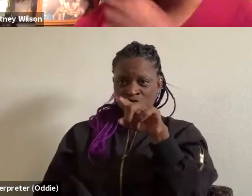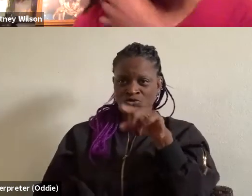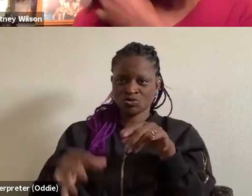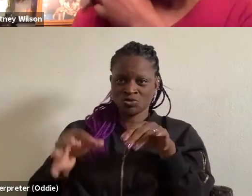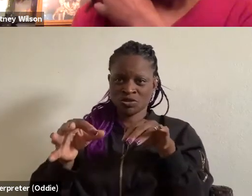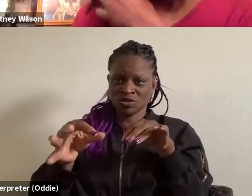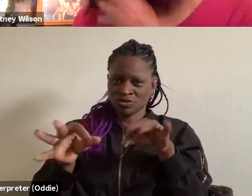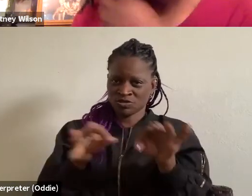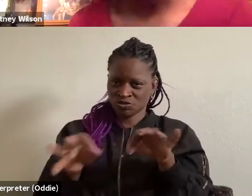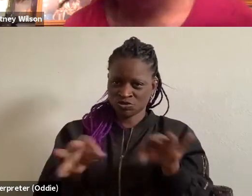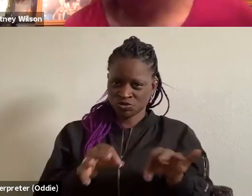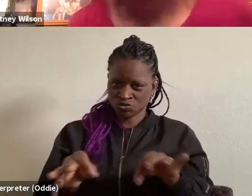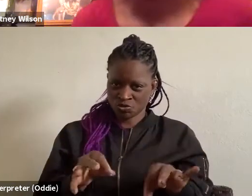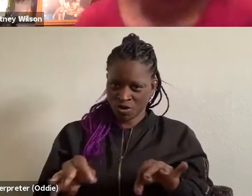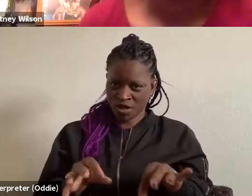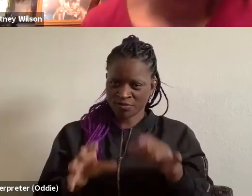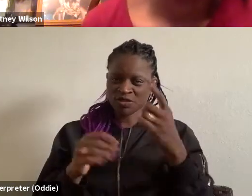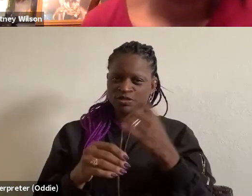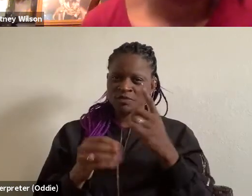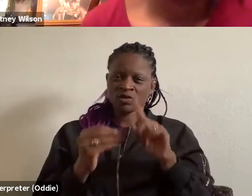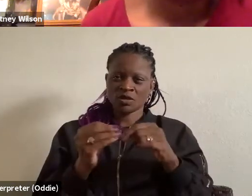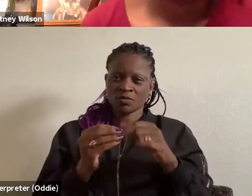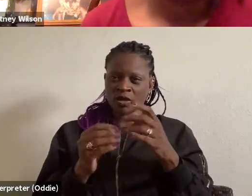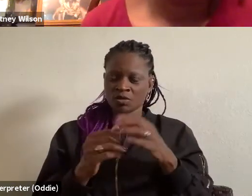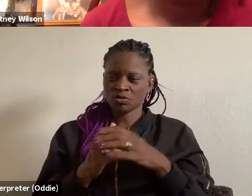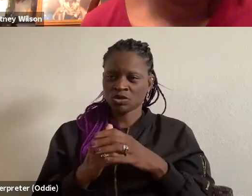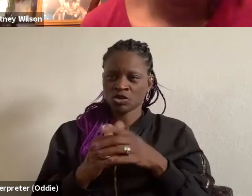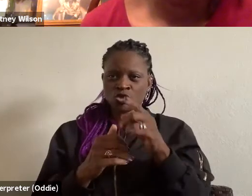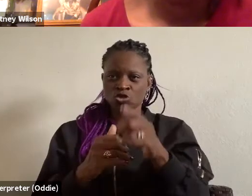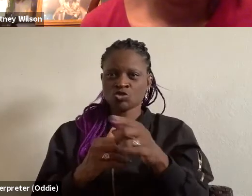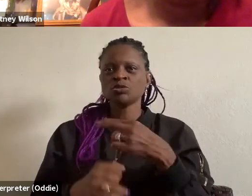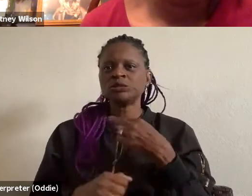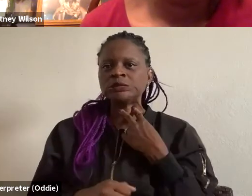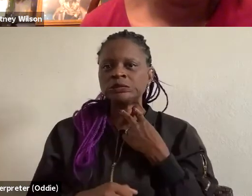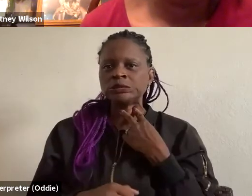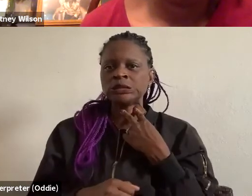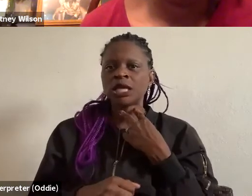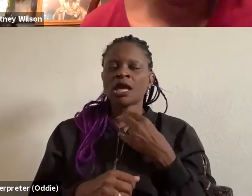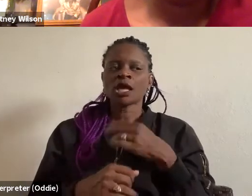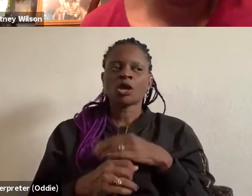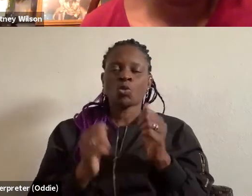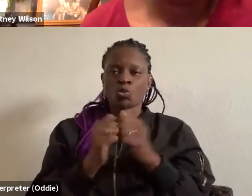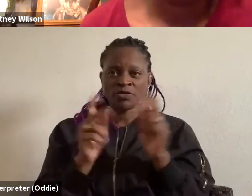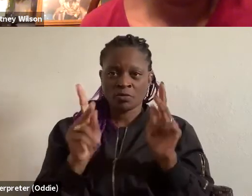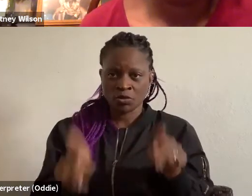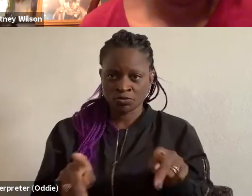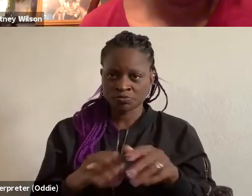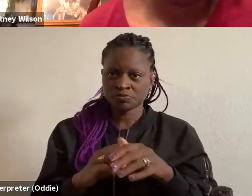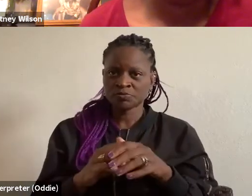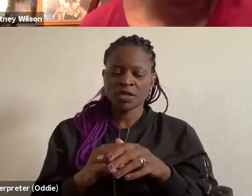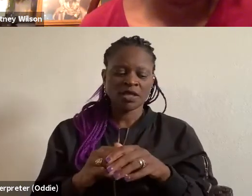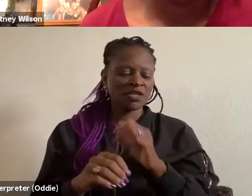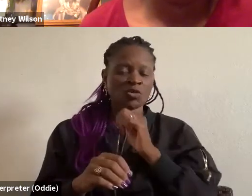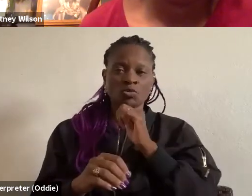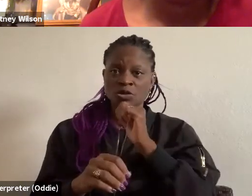relatable, being at the mercy of a person who did something incredibly inappropriate and not knowing how to react or respond to